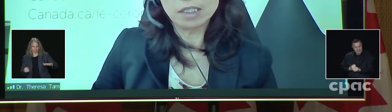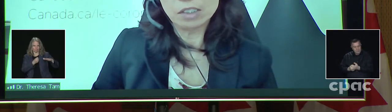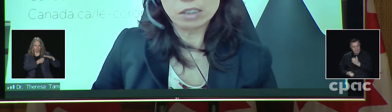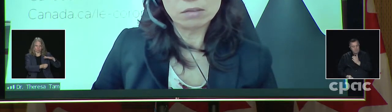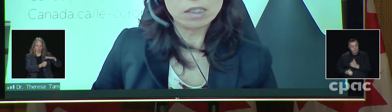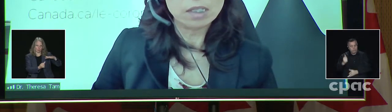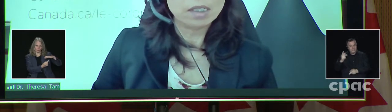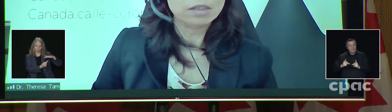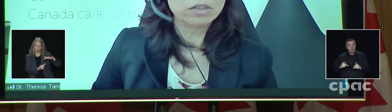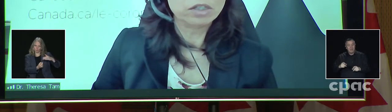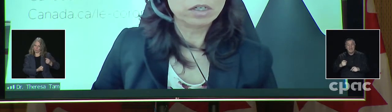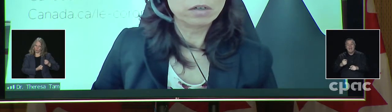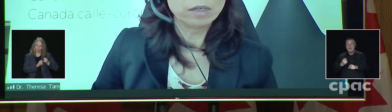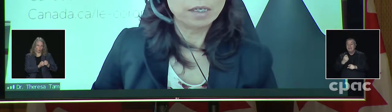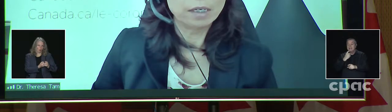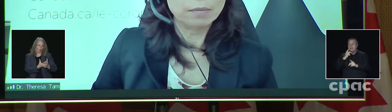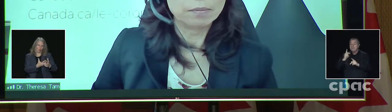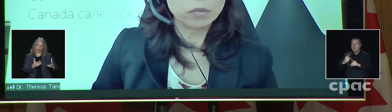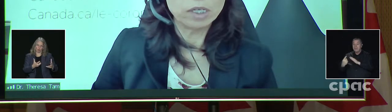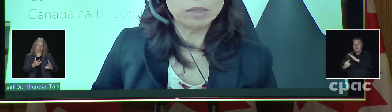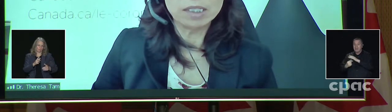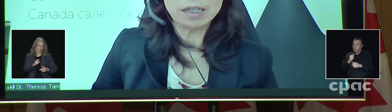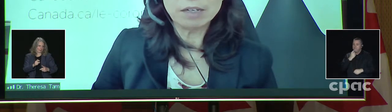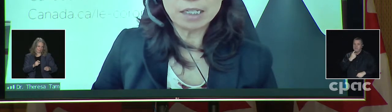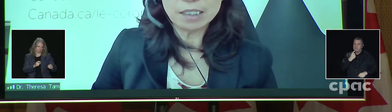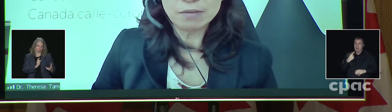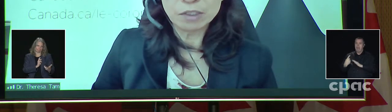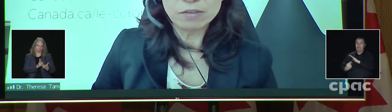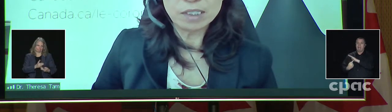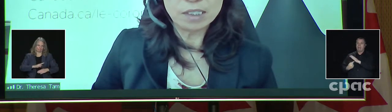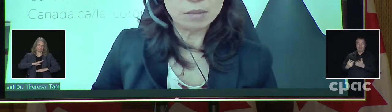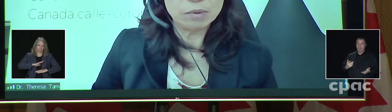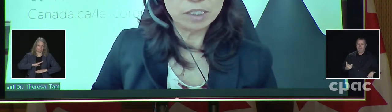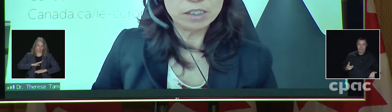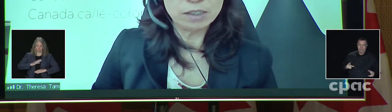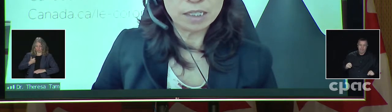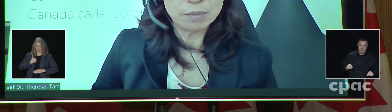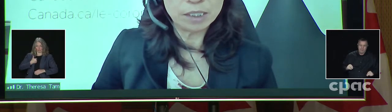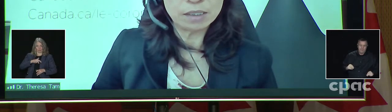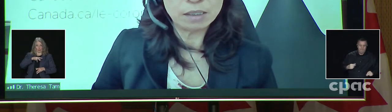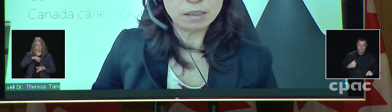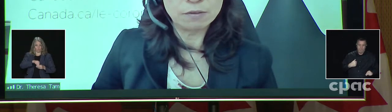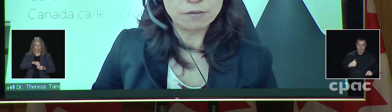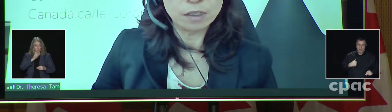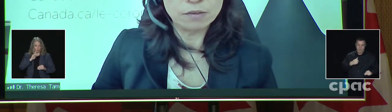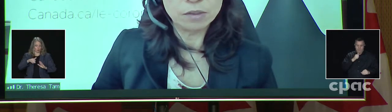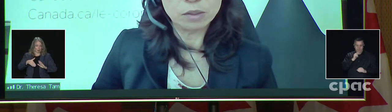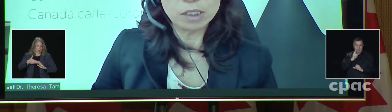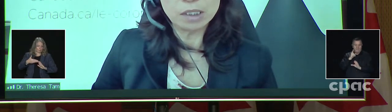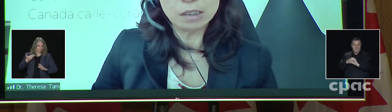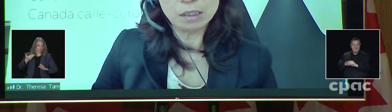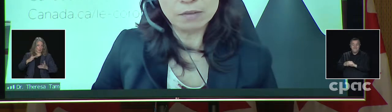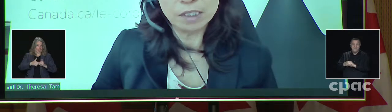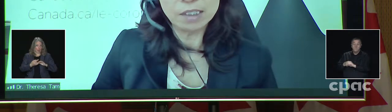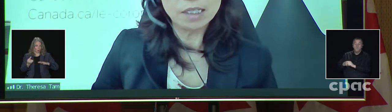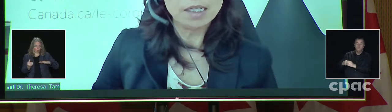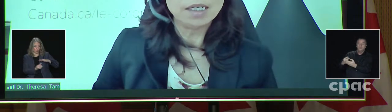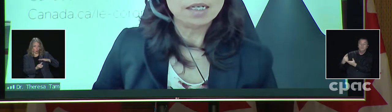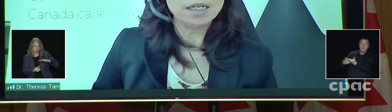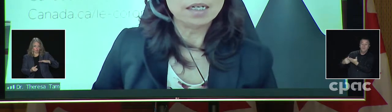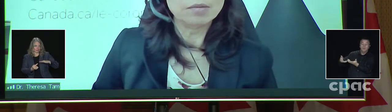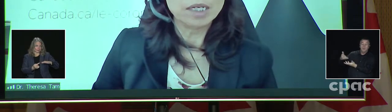difficult thing to do. So while I'm not directly involved in the operational aspects of the quarantine